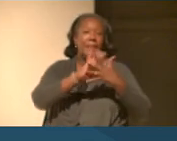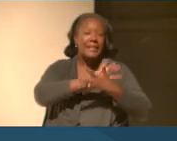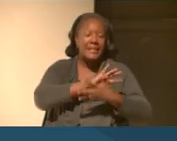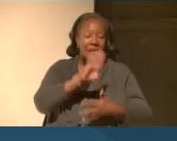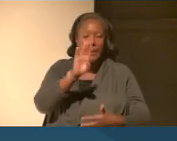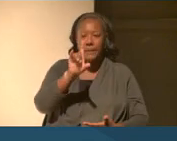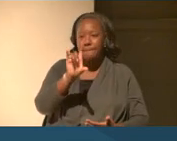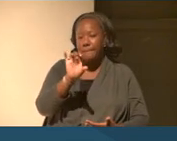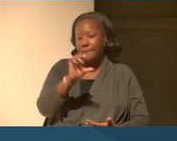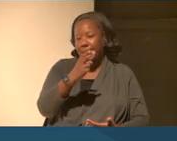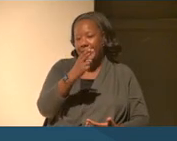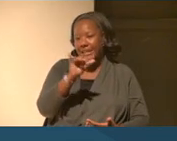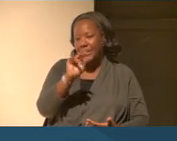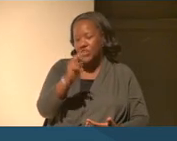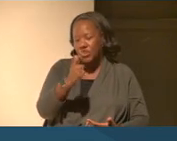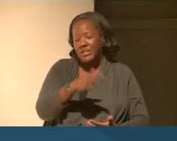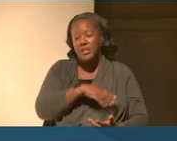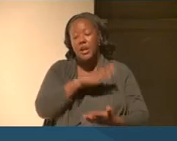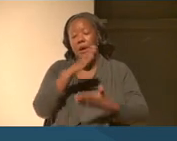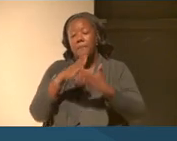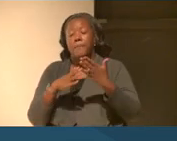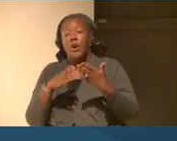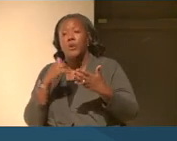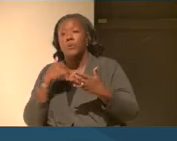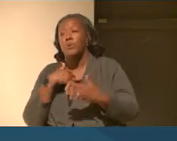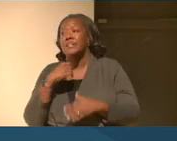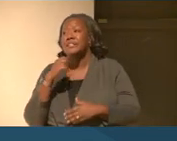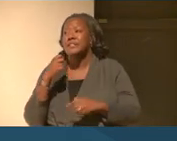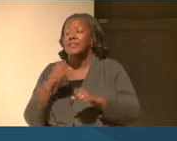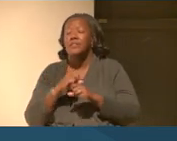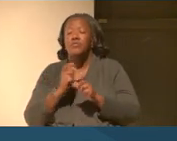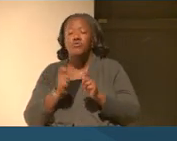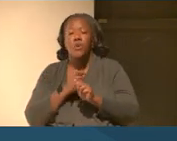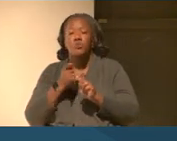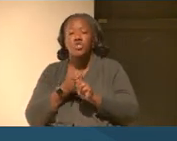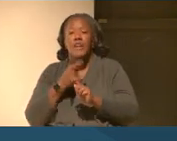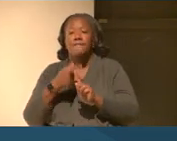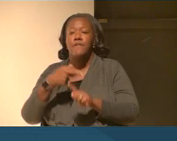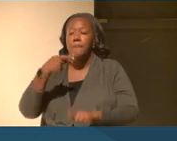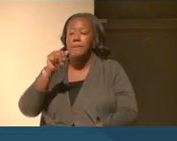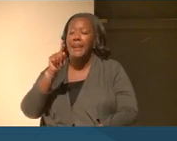made out of crocheted plastic to symbolize pollution. And I have to say that